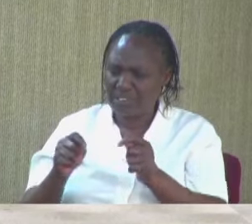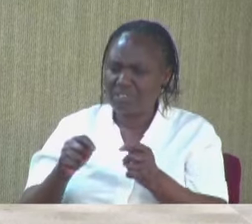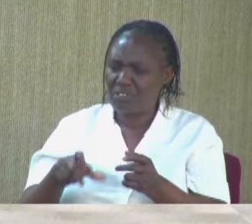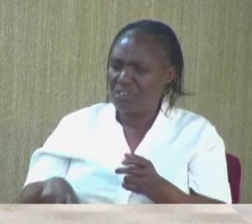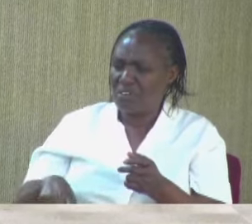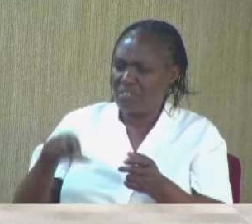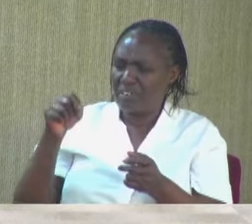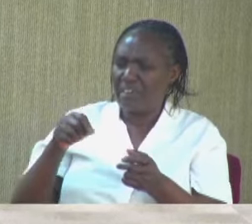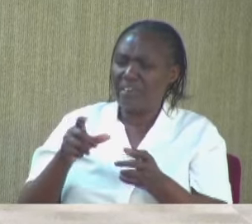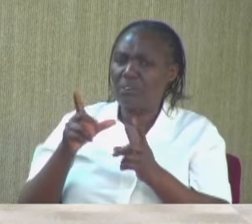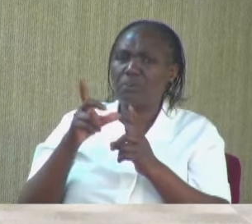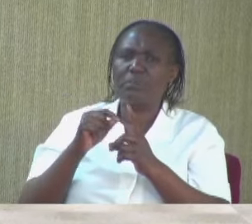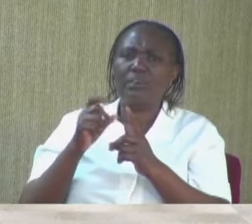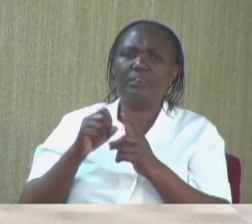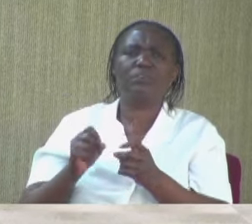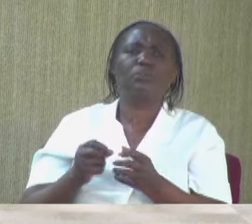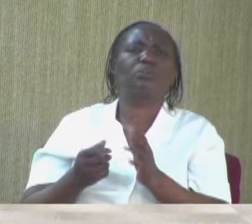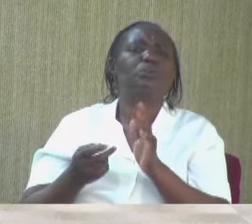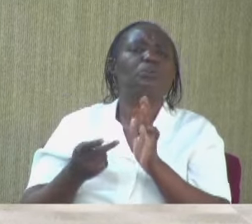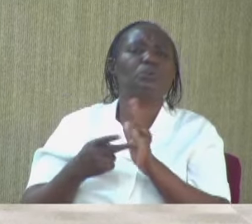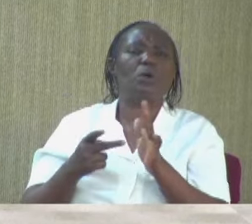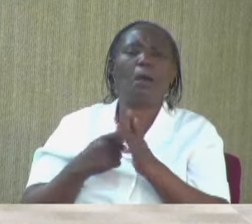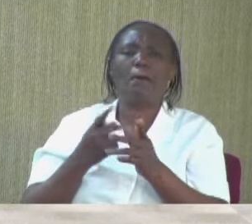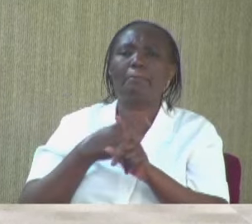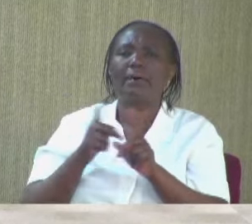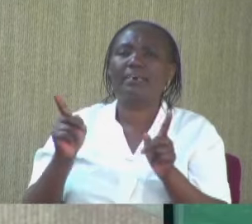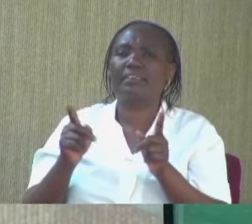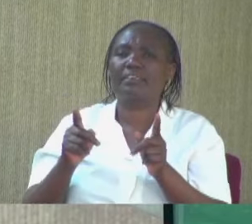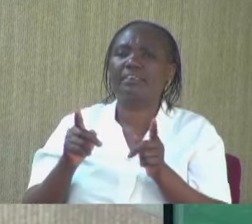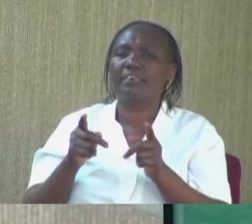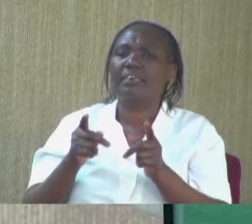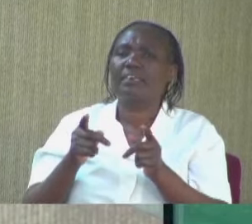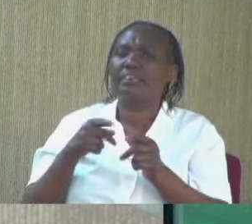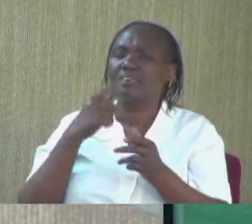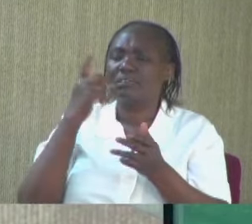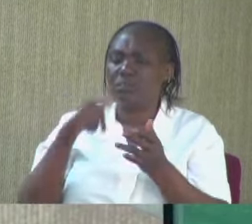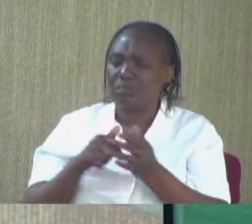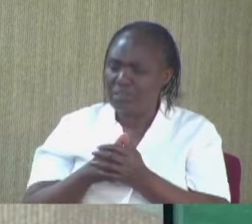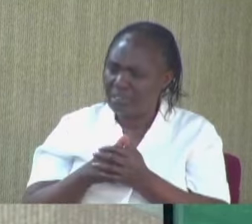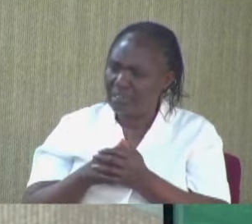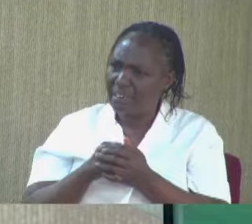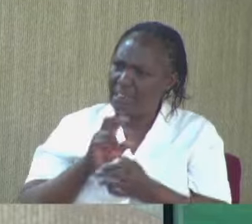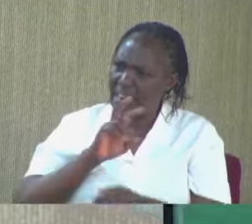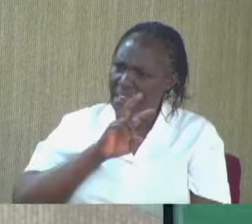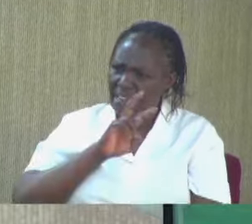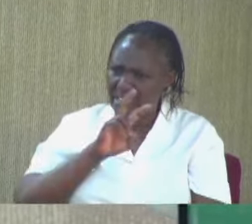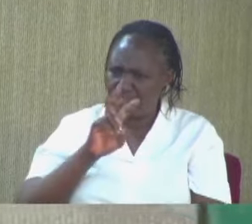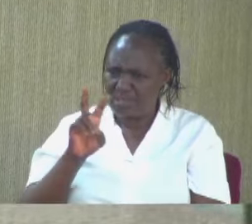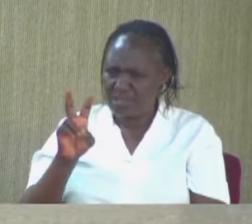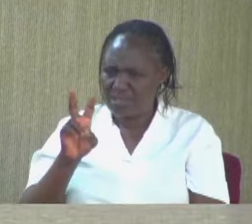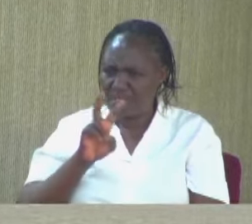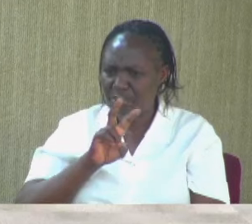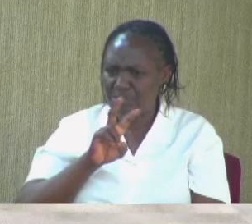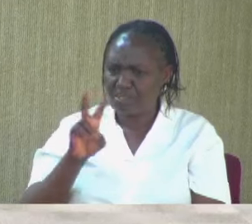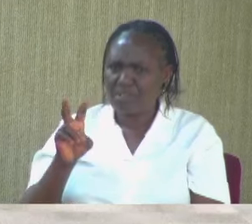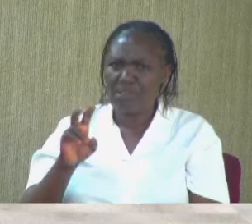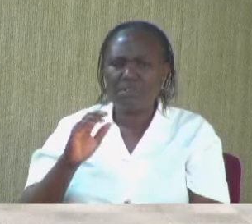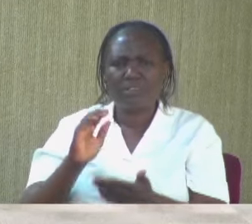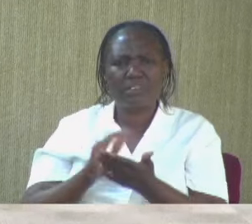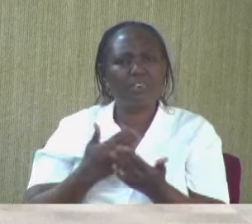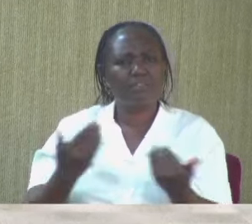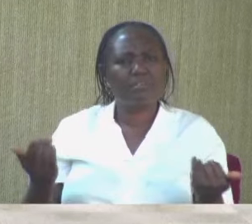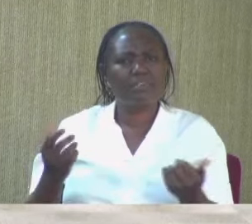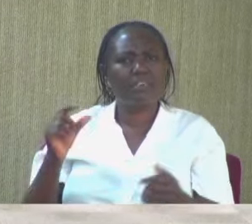say, I saw something as it were a sea of glass mingled with fire. In other words, human language